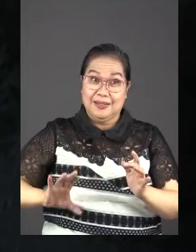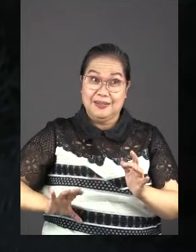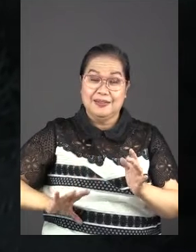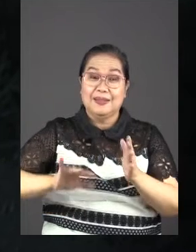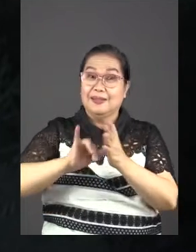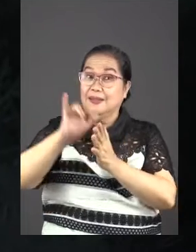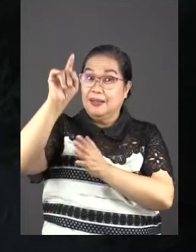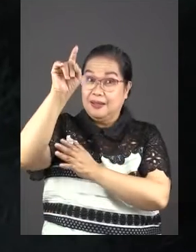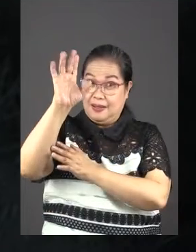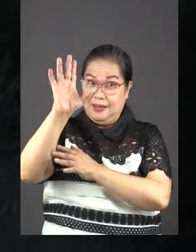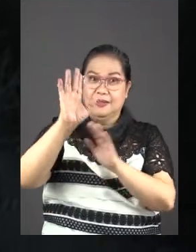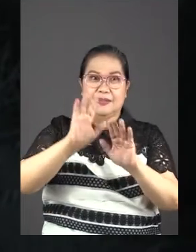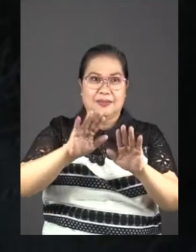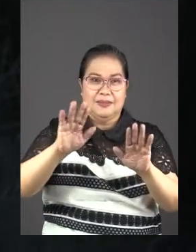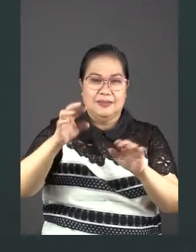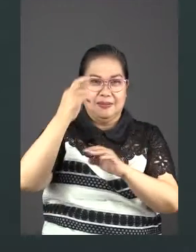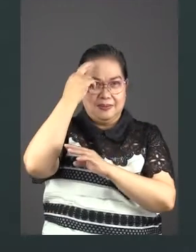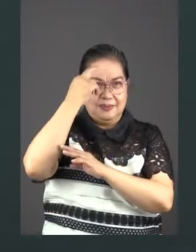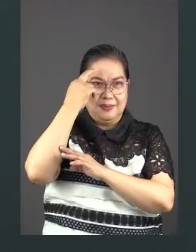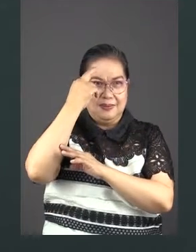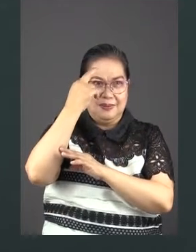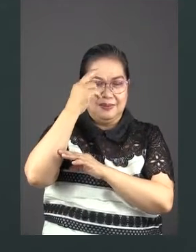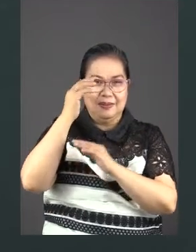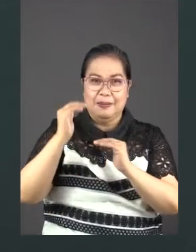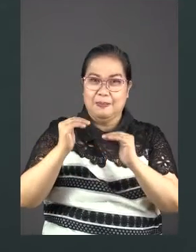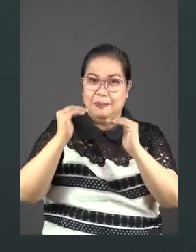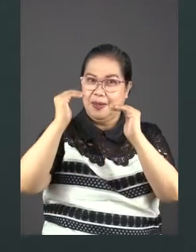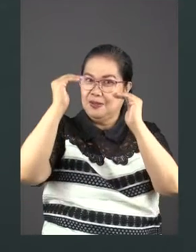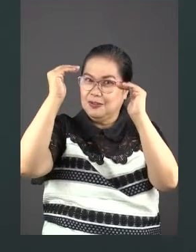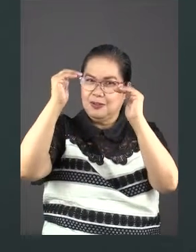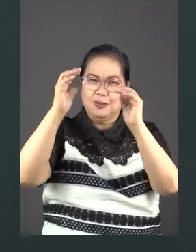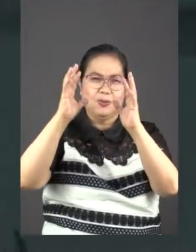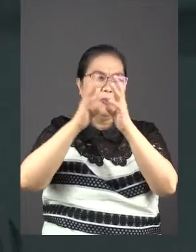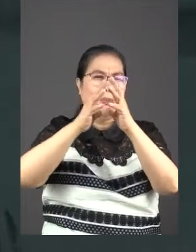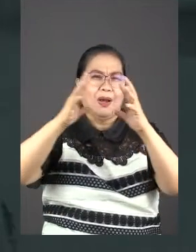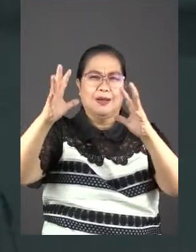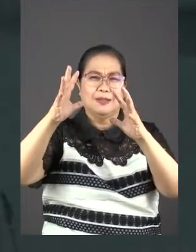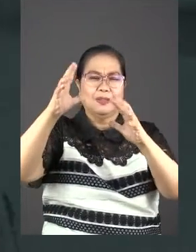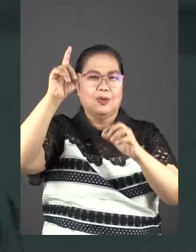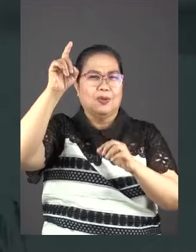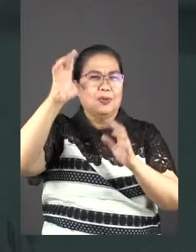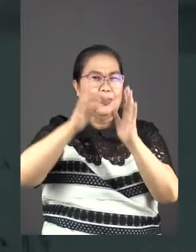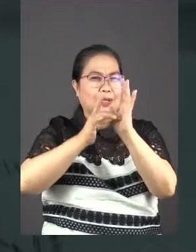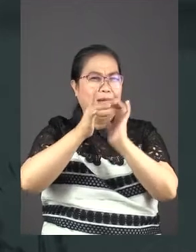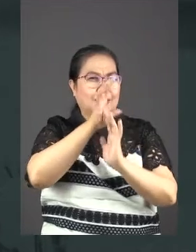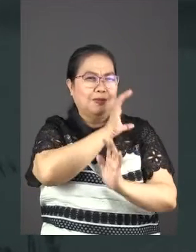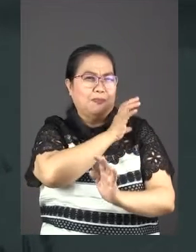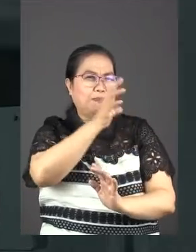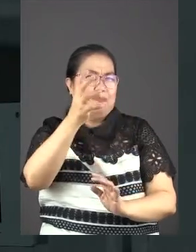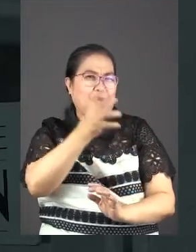That God's children realize the magnitude of Christ's power and glory.